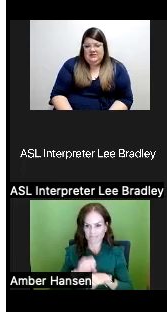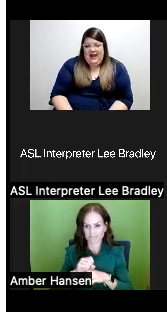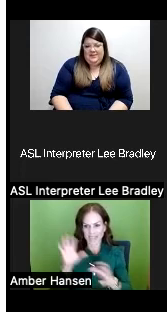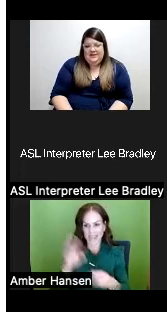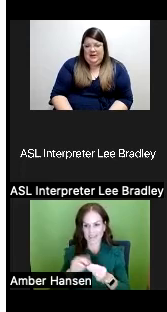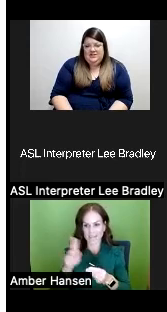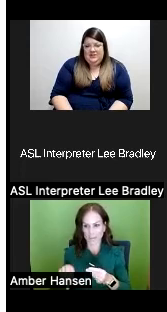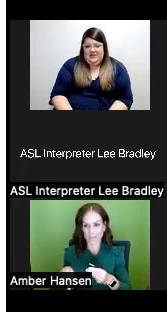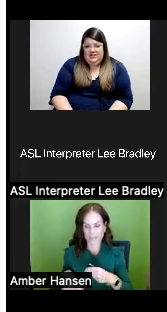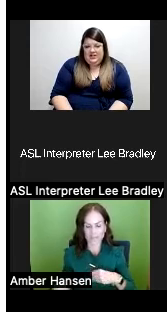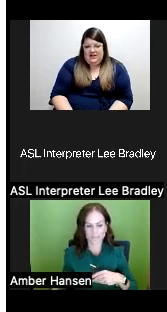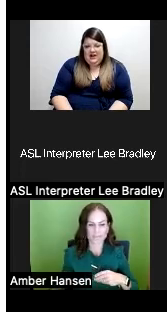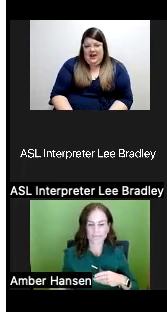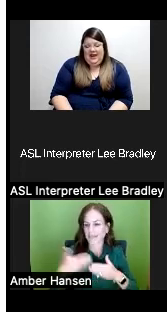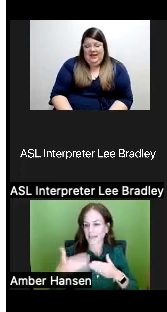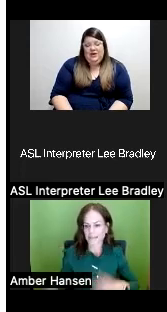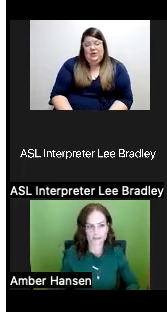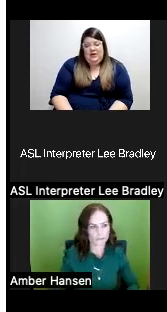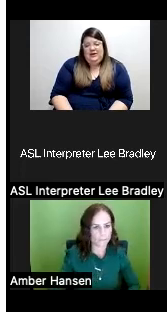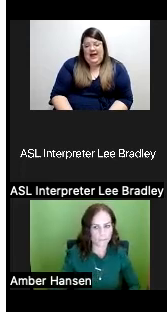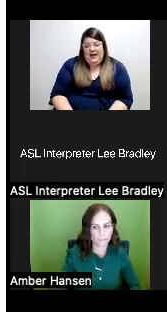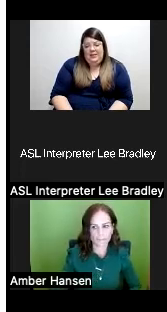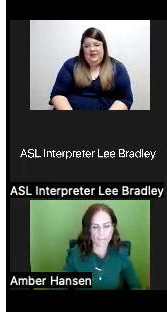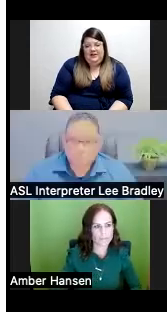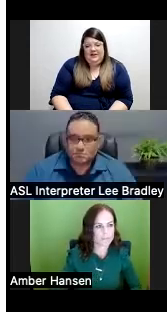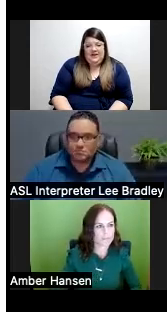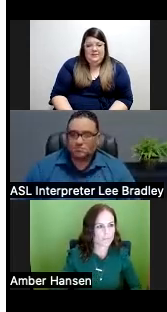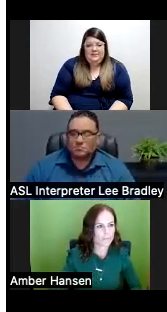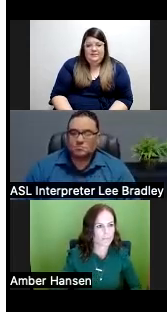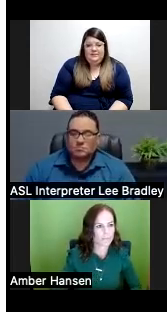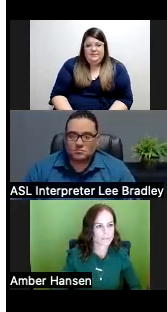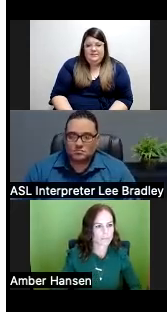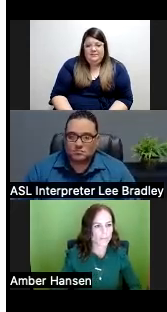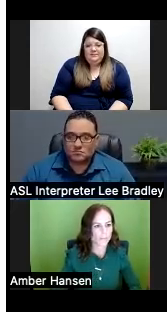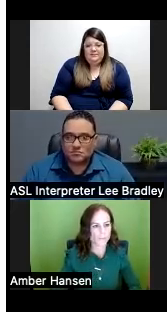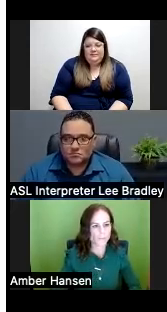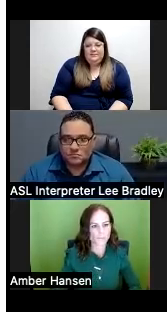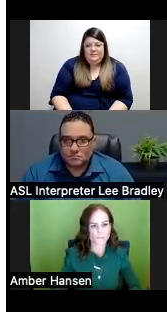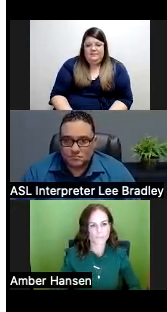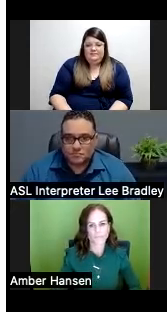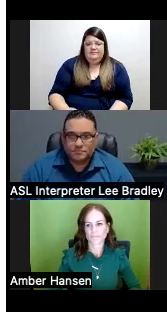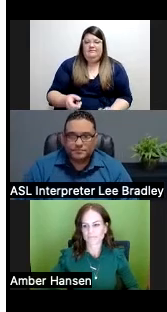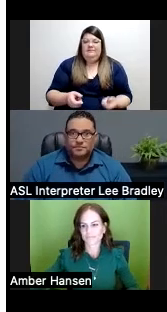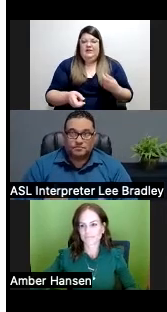language gaps and language deprivation, and it can really, really add up over a lifetime.